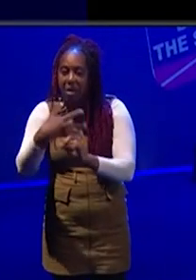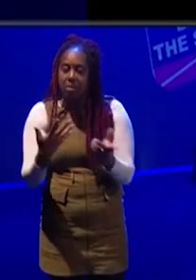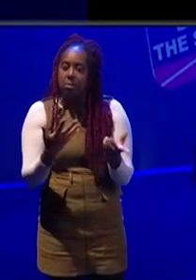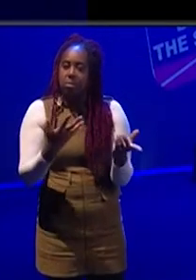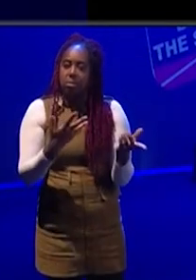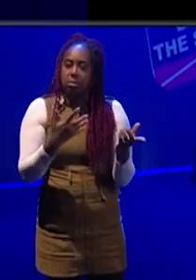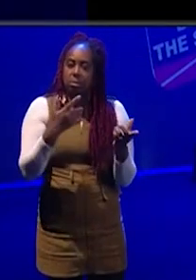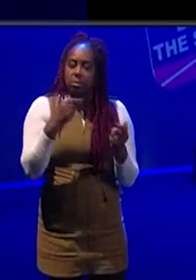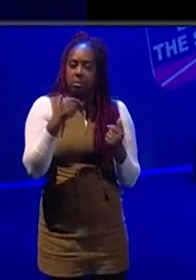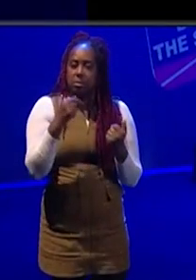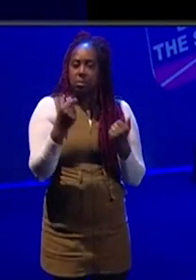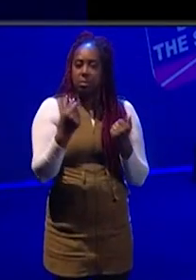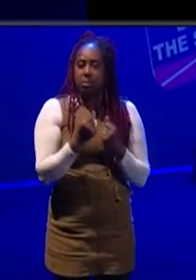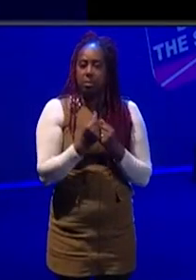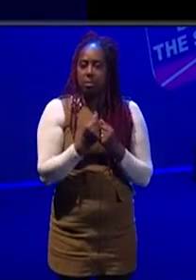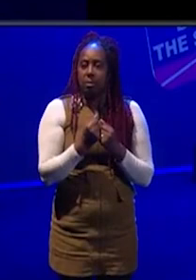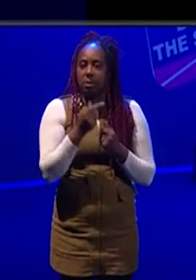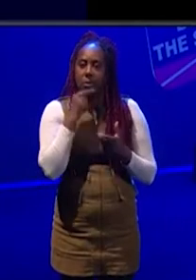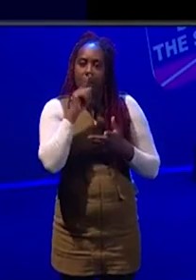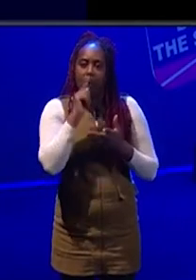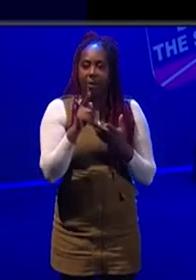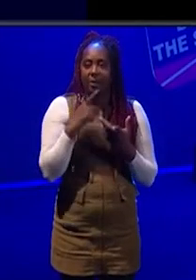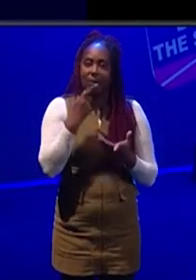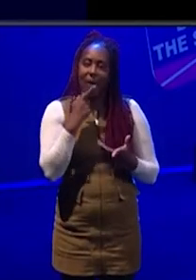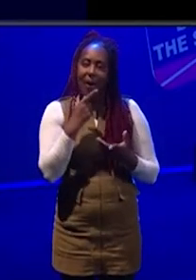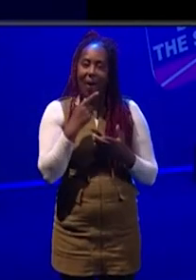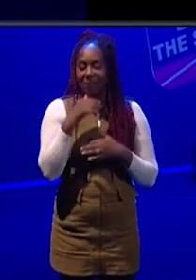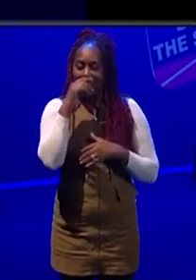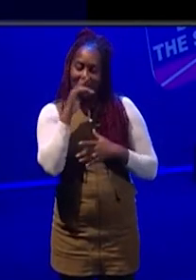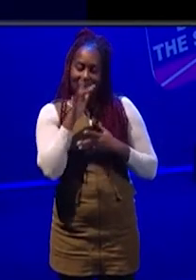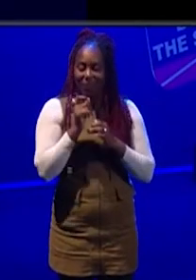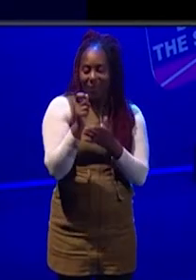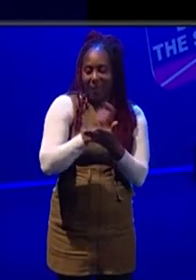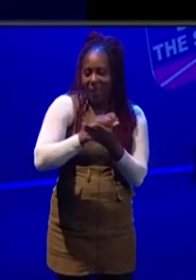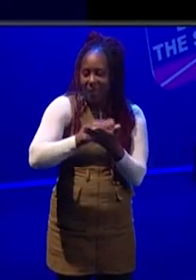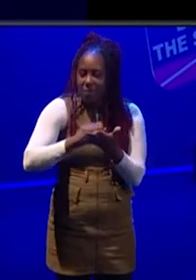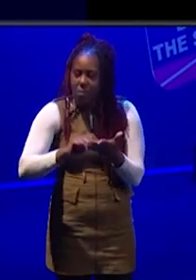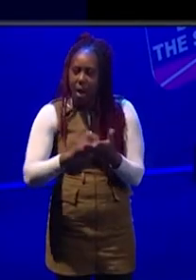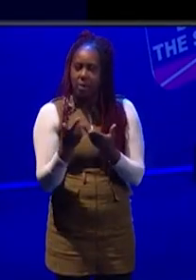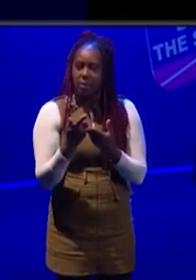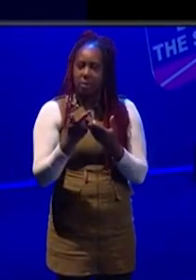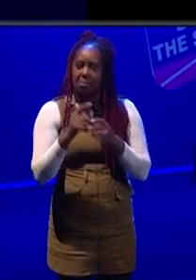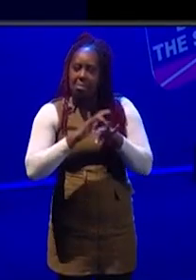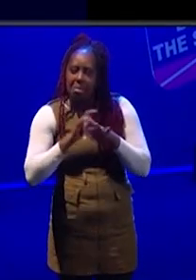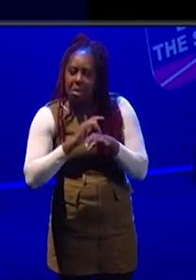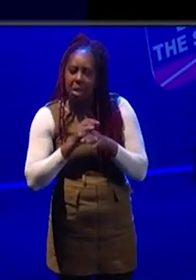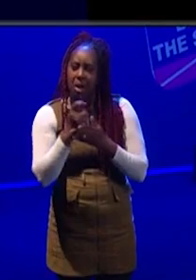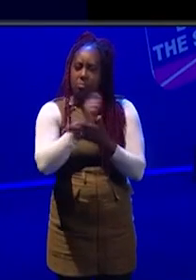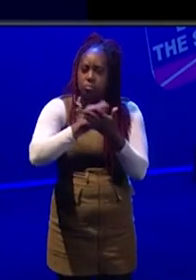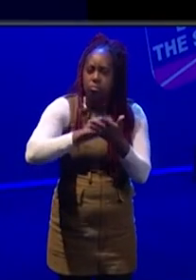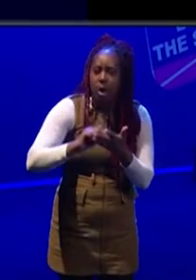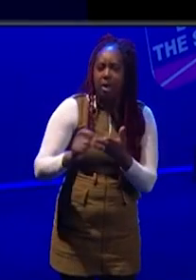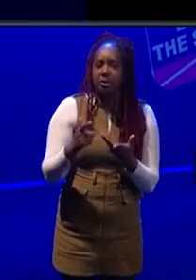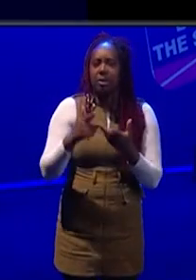encompasses all kinds of, you know, it's not just fancy actors and playwrights. There's all sorts of people working there, and I think that has to be kind of